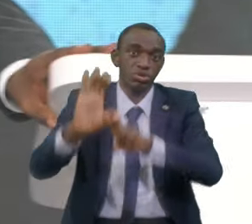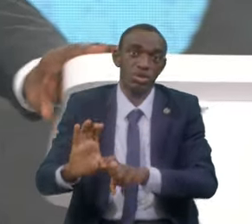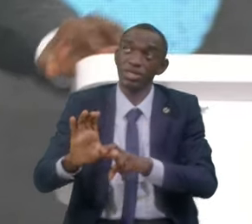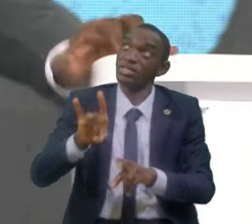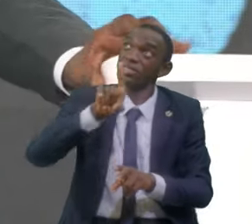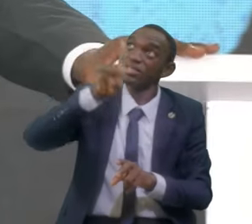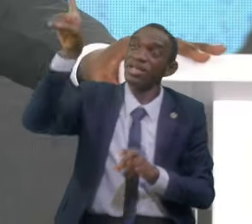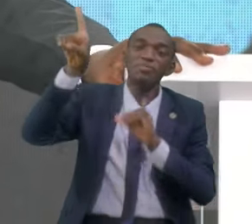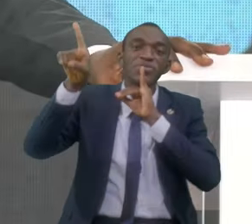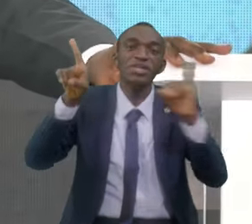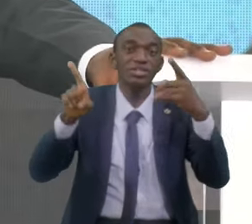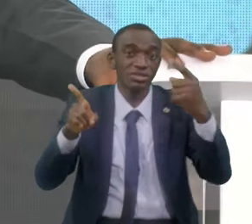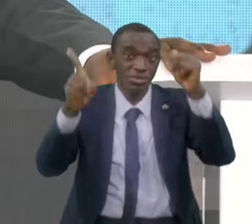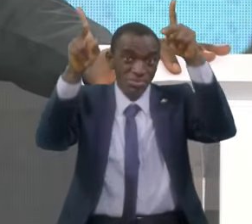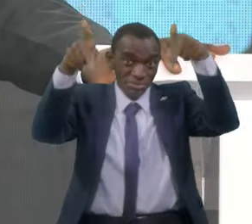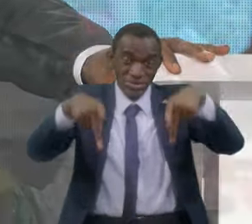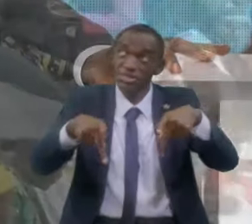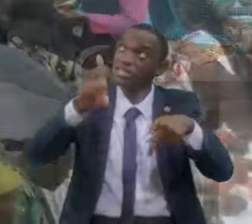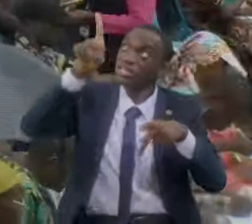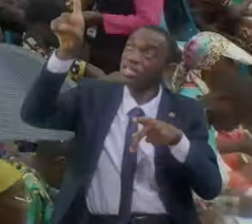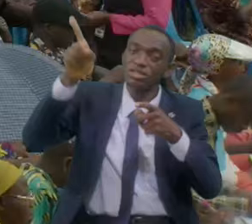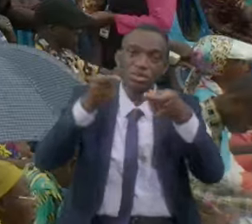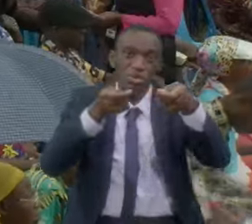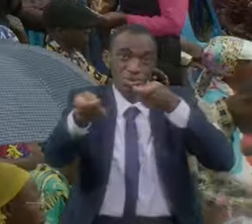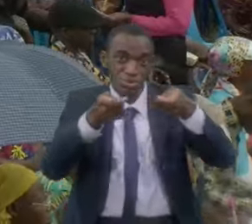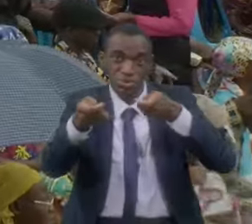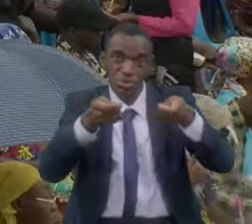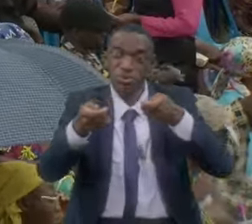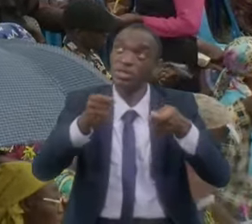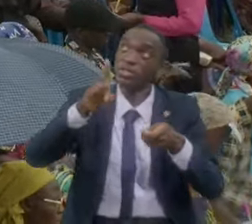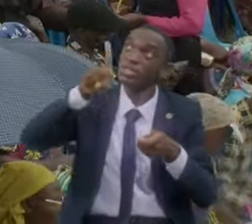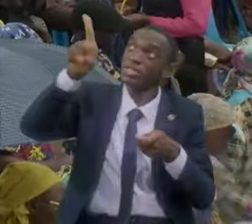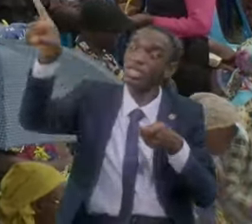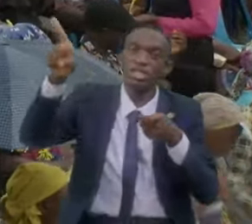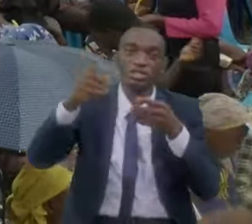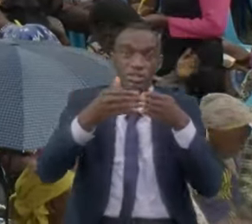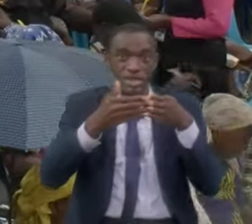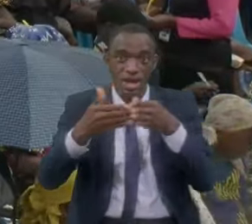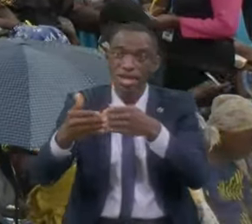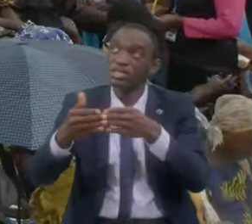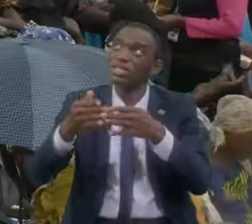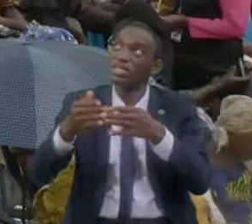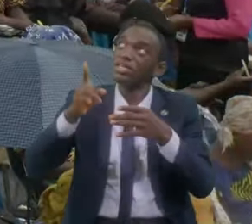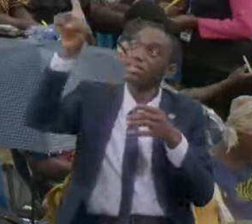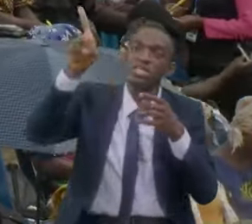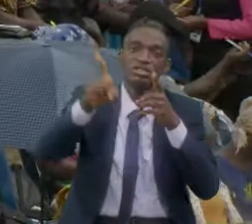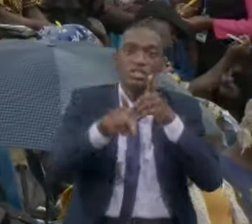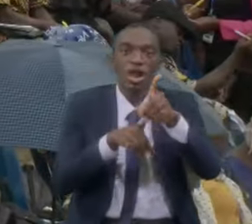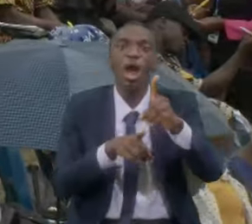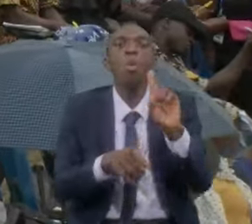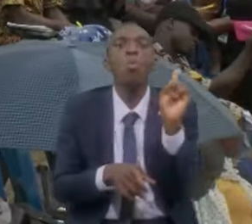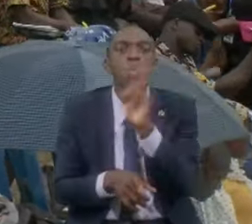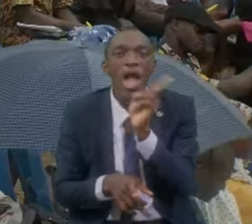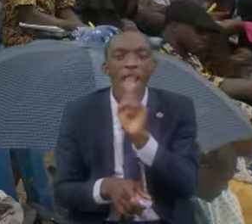one that directs, that controls where prosperity goes.